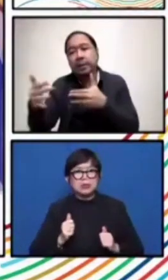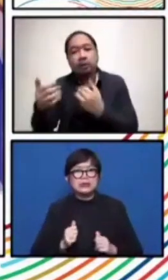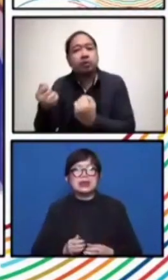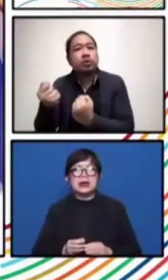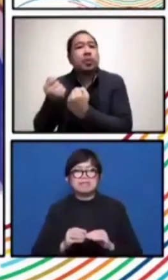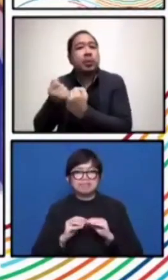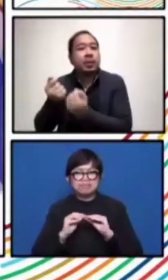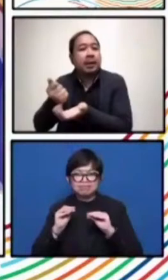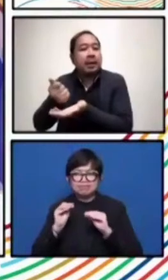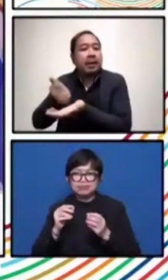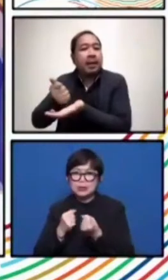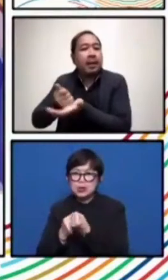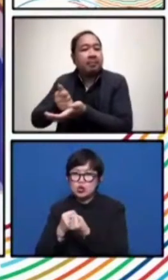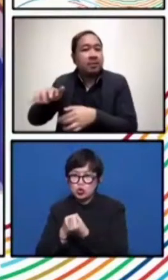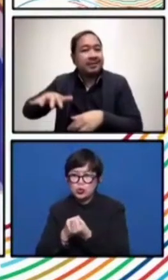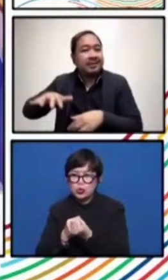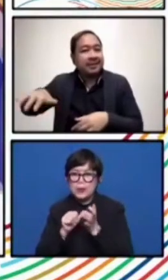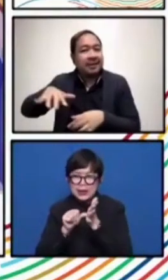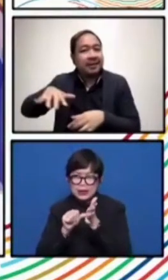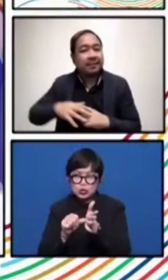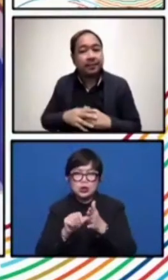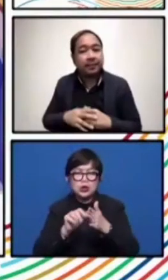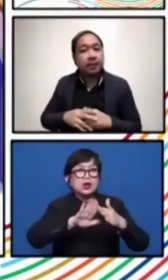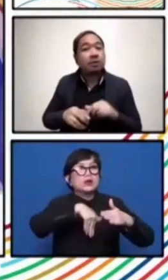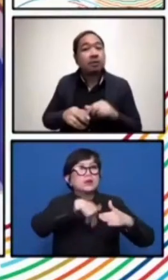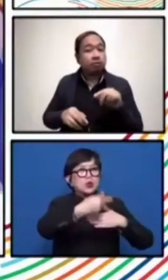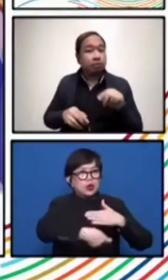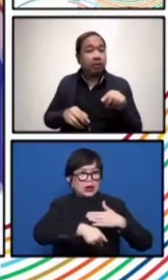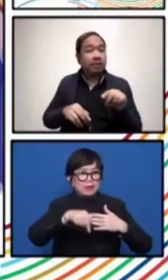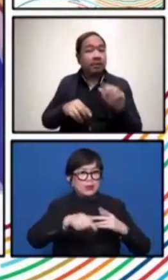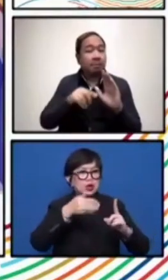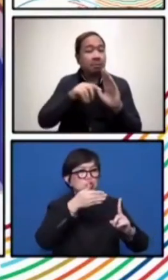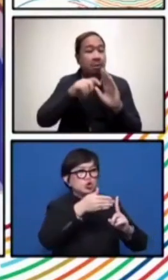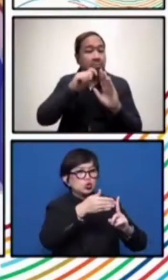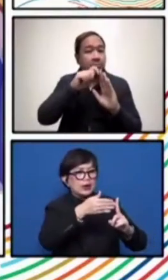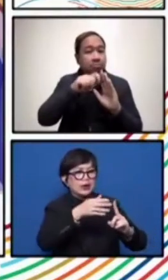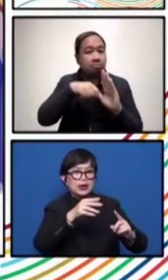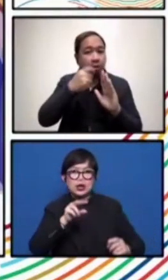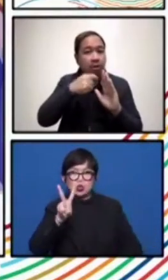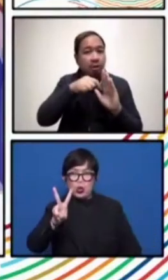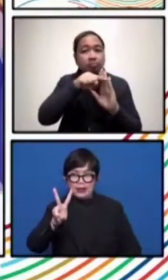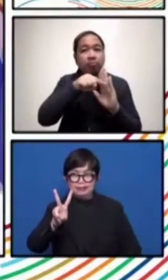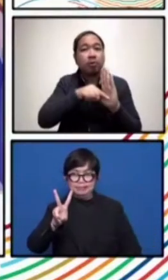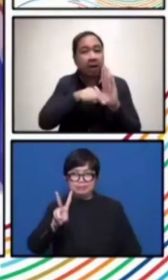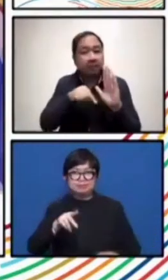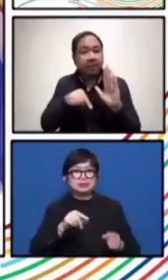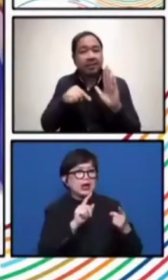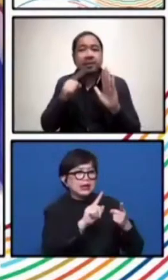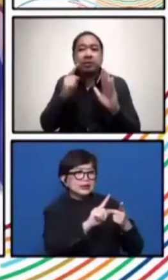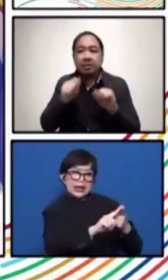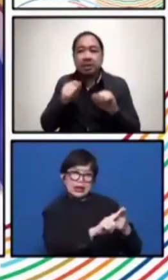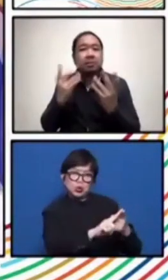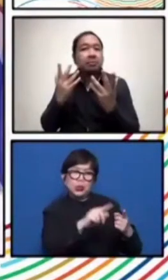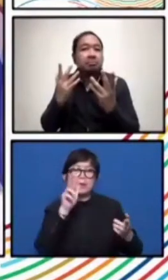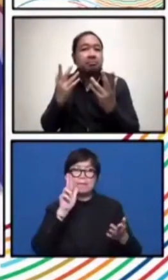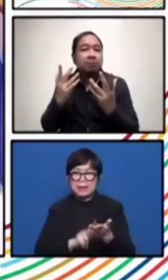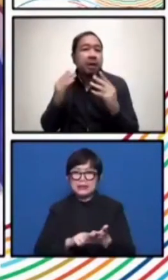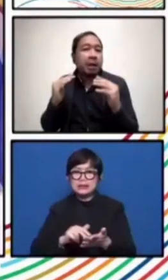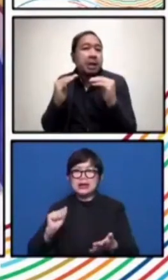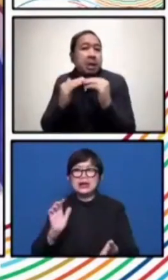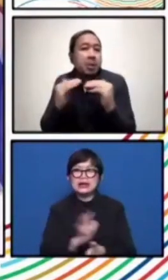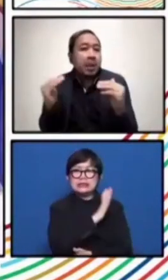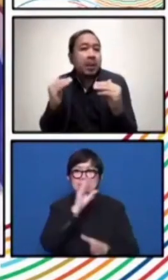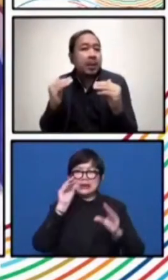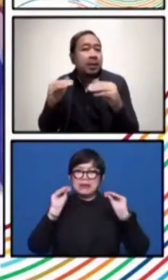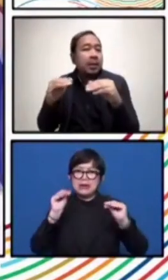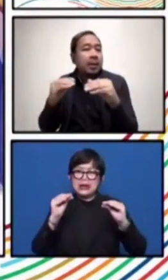you know through this program our objective is to ensure equal opportunities for education empowerment